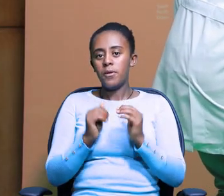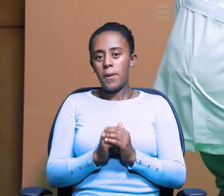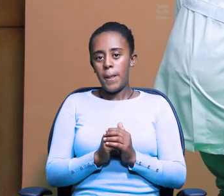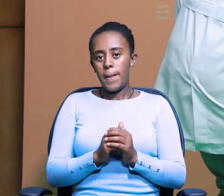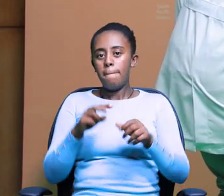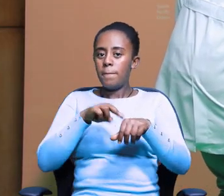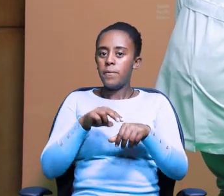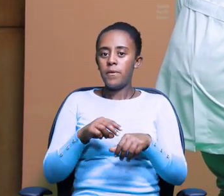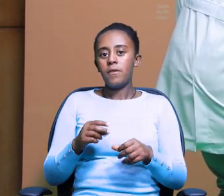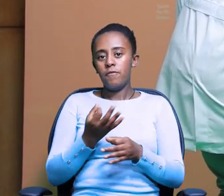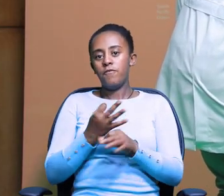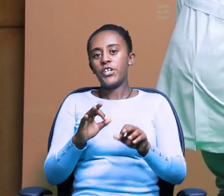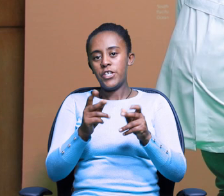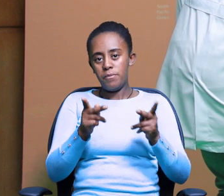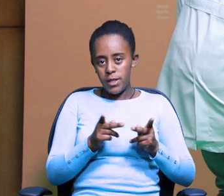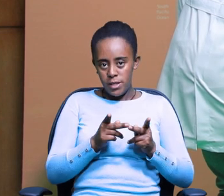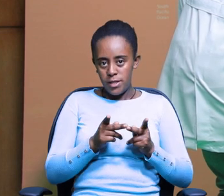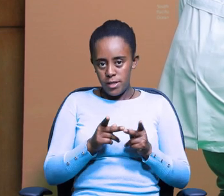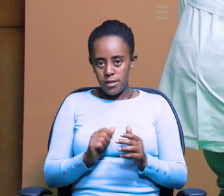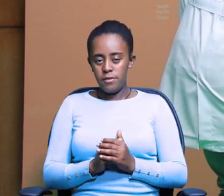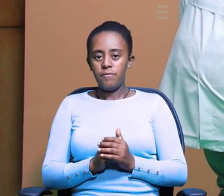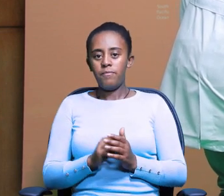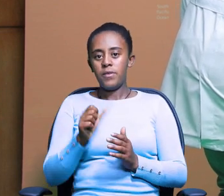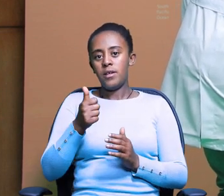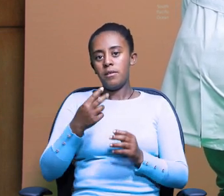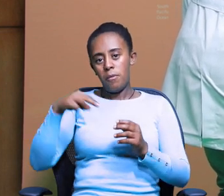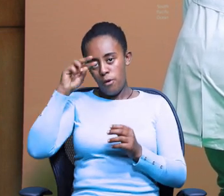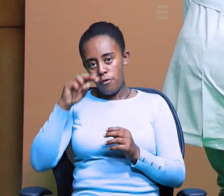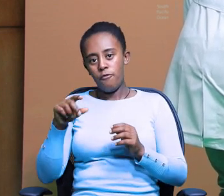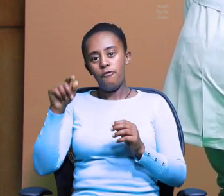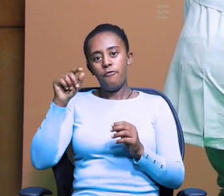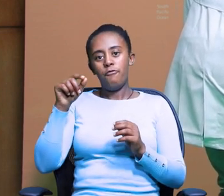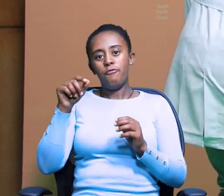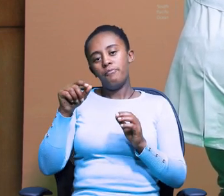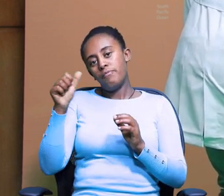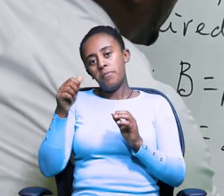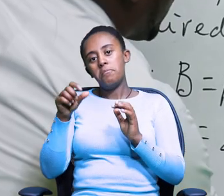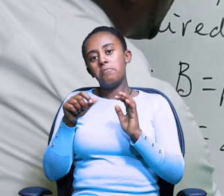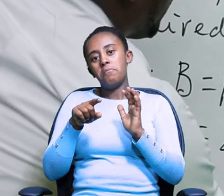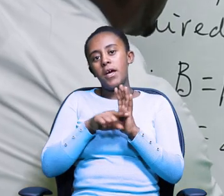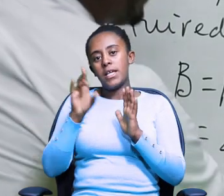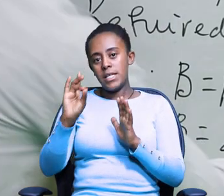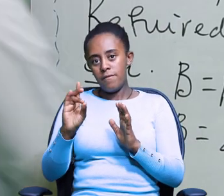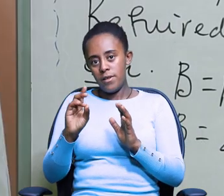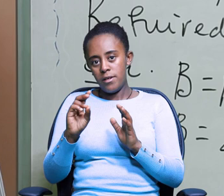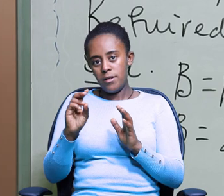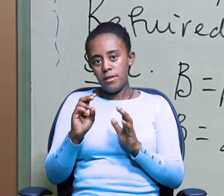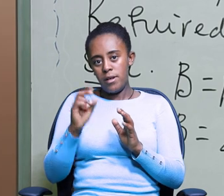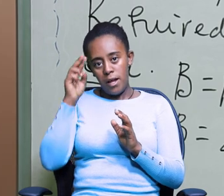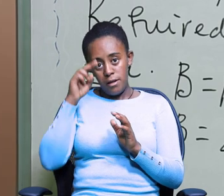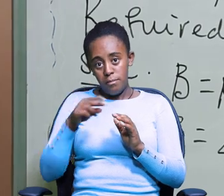permittivity of free space 4 pi is given times 10 to the power of minus 7 Henry per meter is